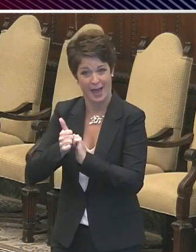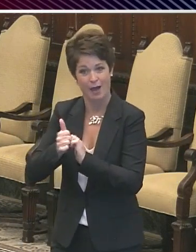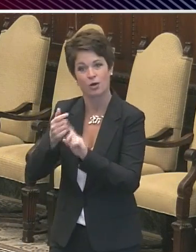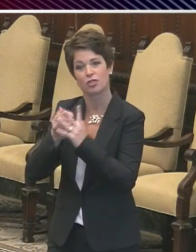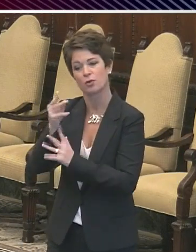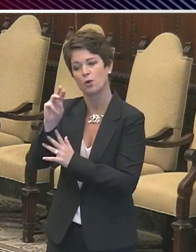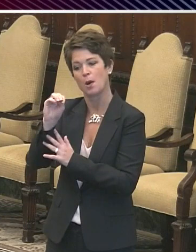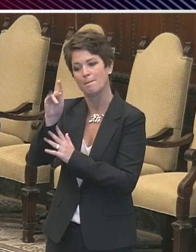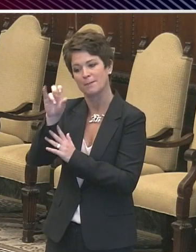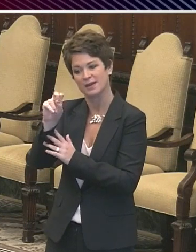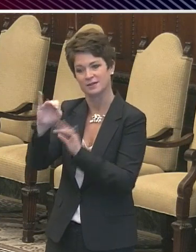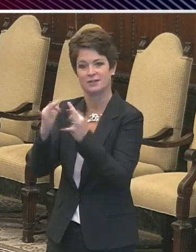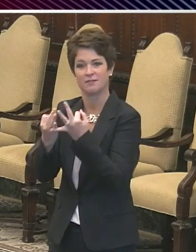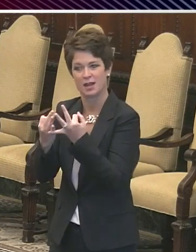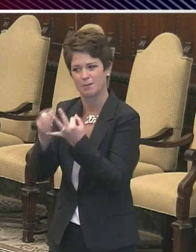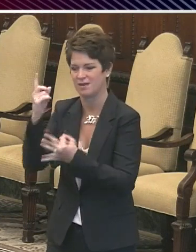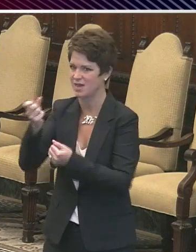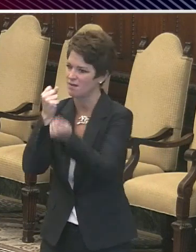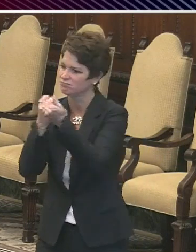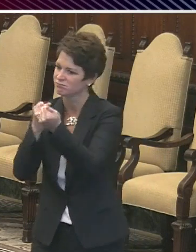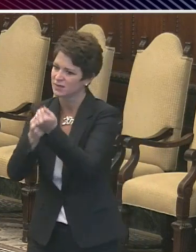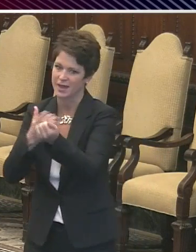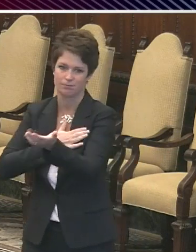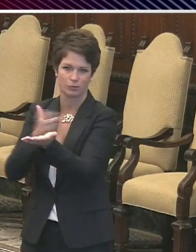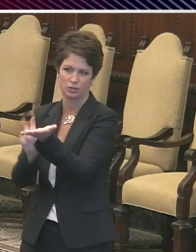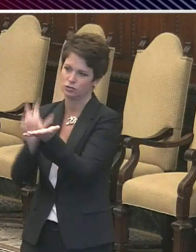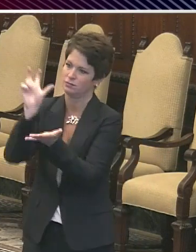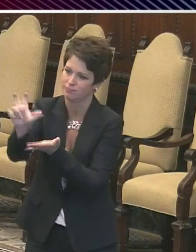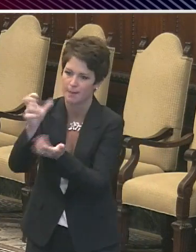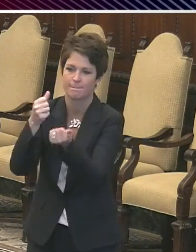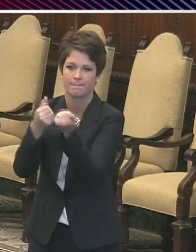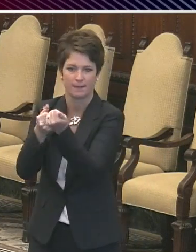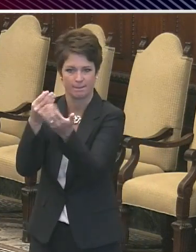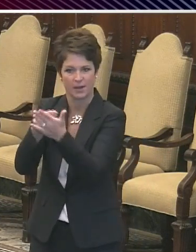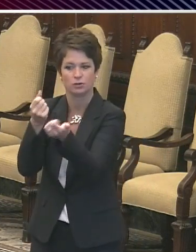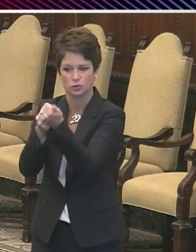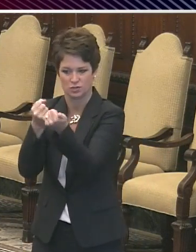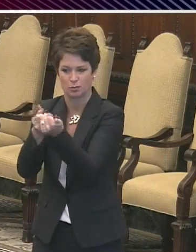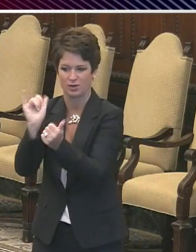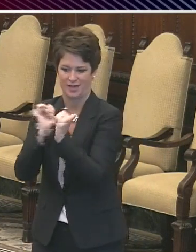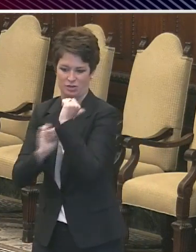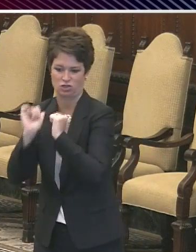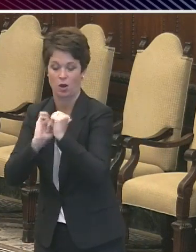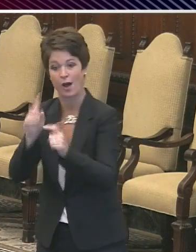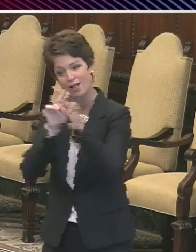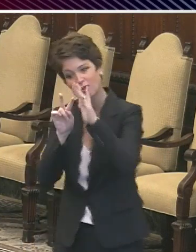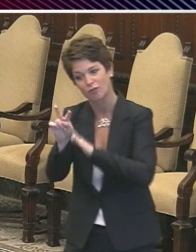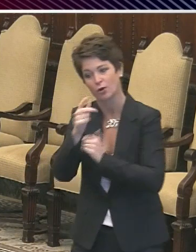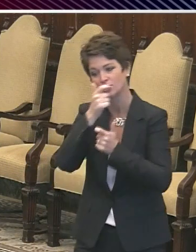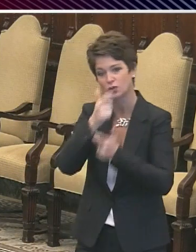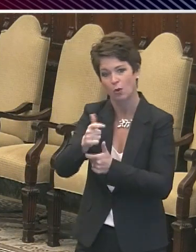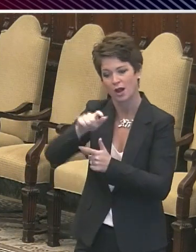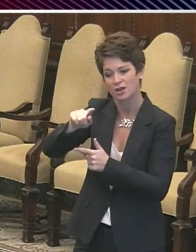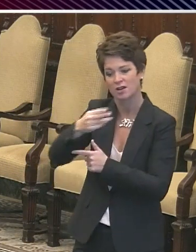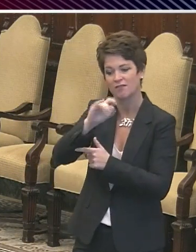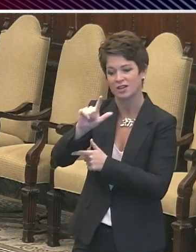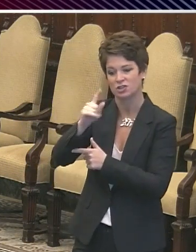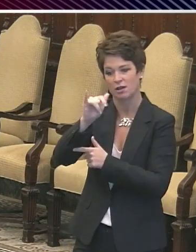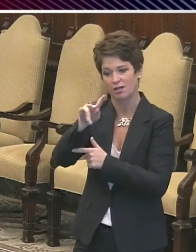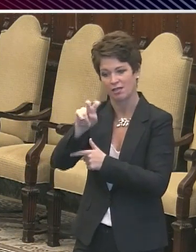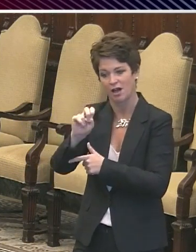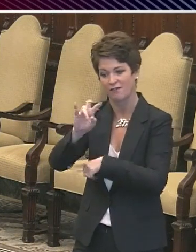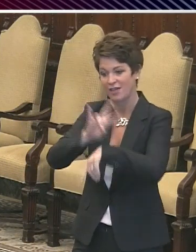whom have stepped up and supported our fund early on. I look forward to watching PHL Love with all of you on Thursday at 7 o'clock.